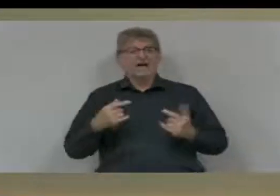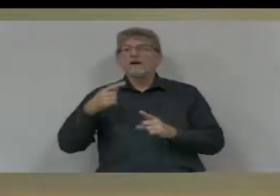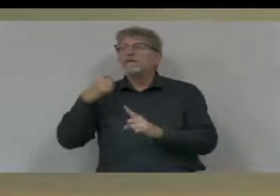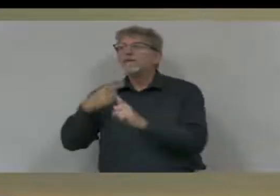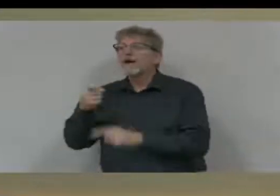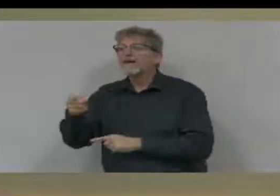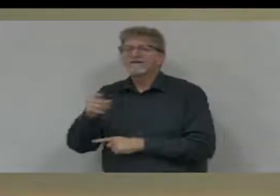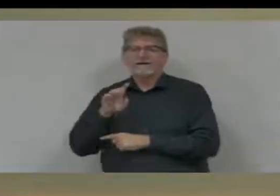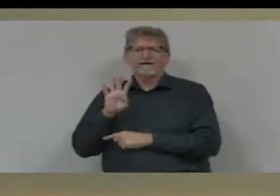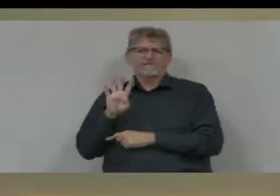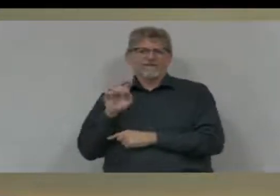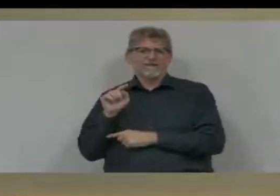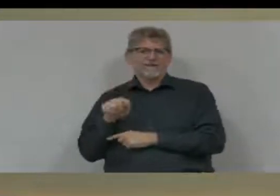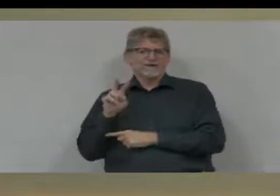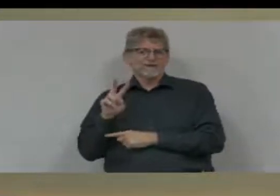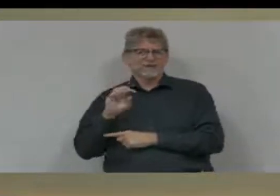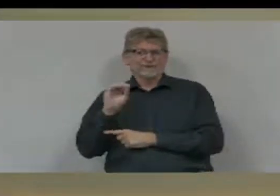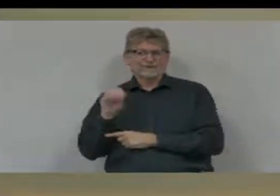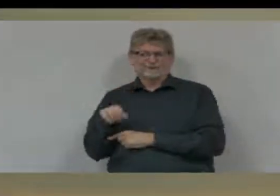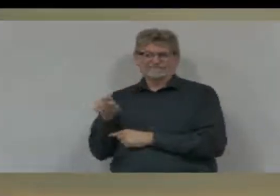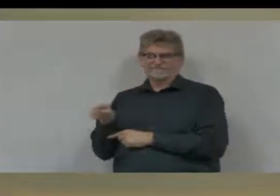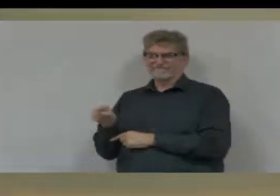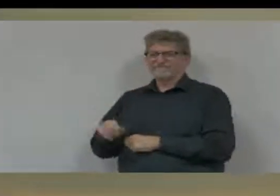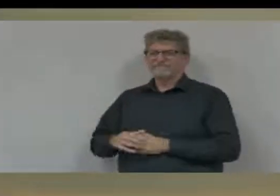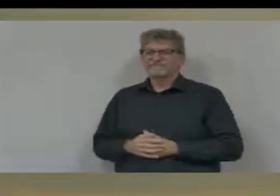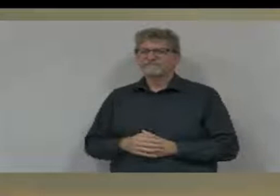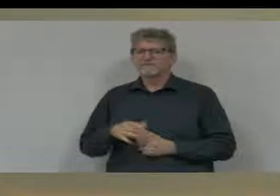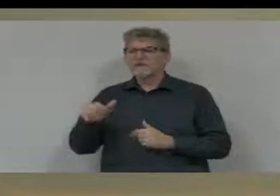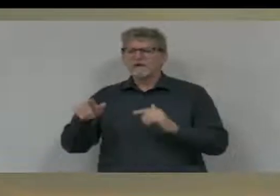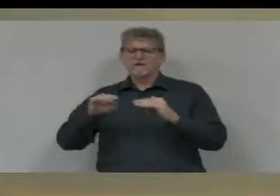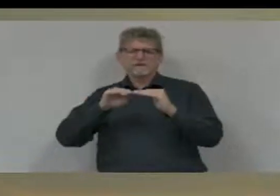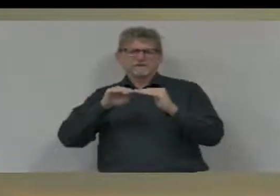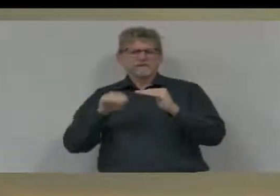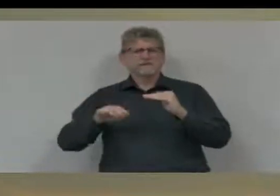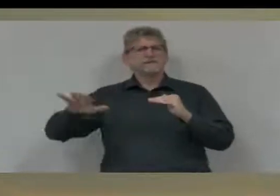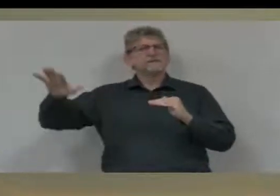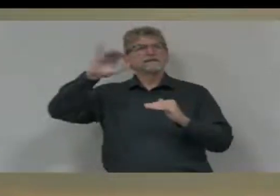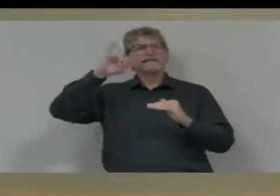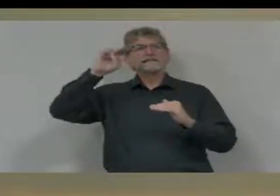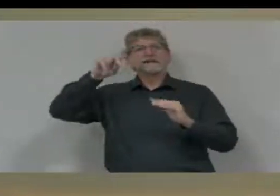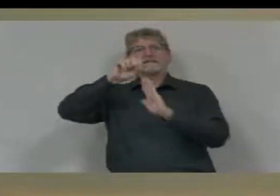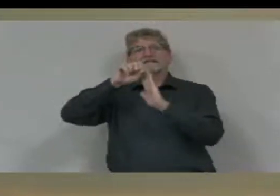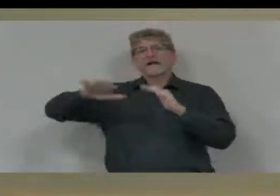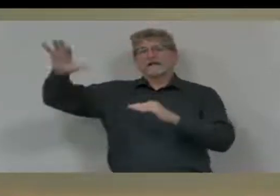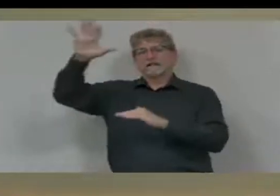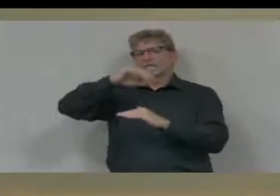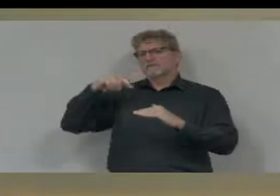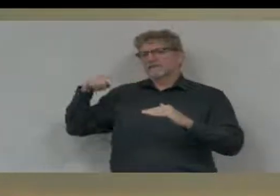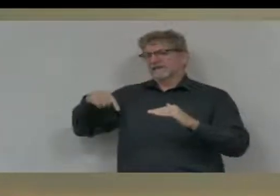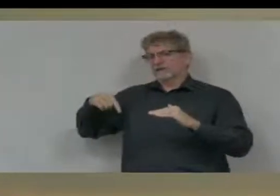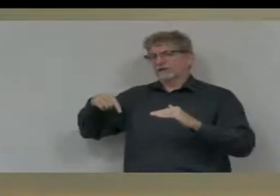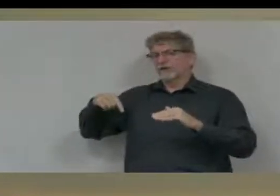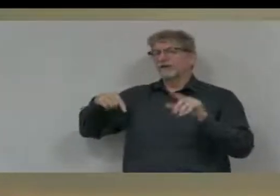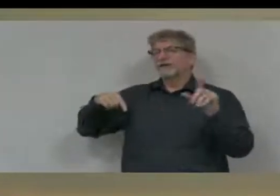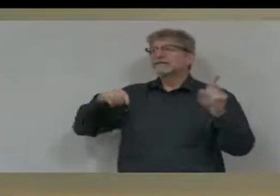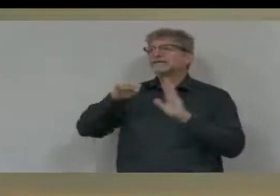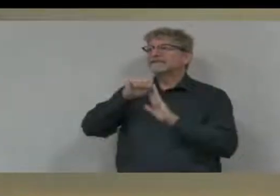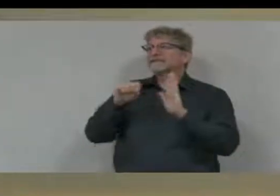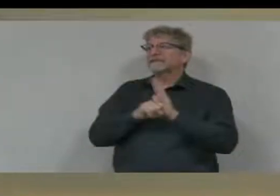4.2%. This is just below the state of Indiana at 4.5% and slightly below the nation as a